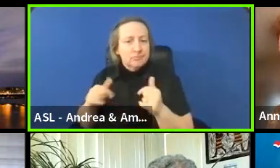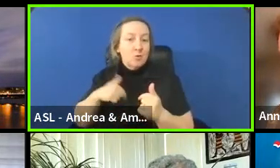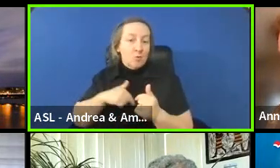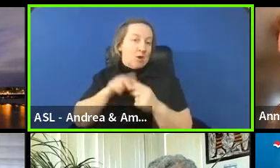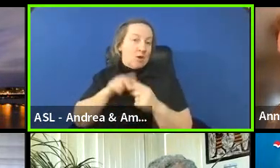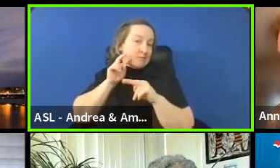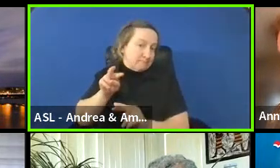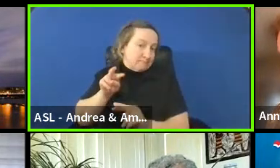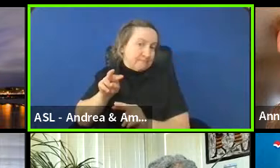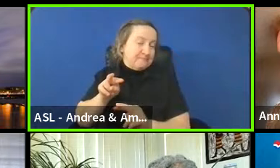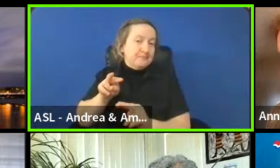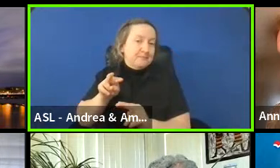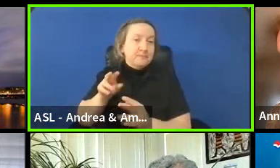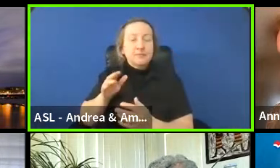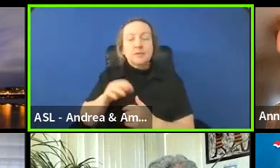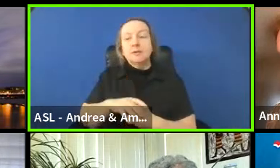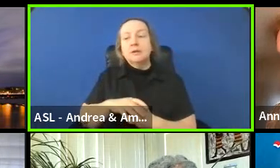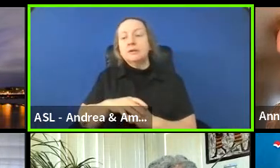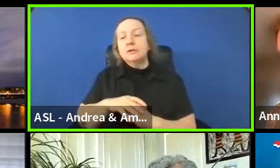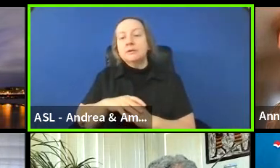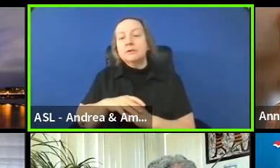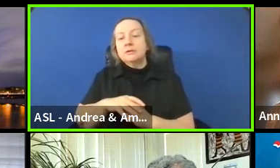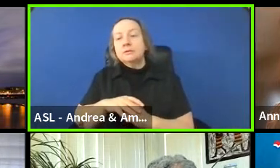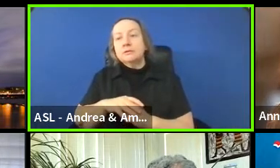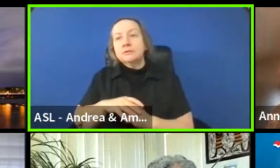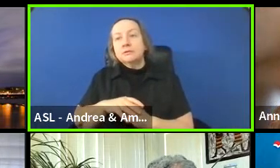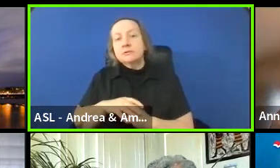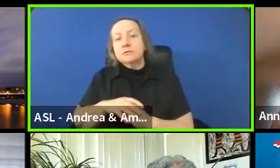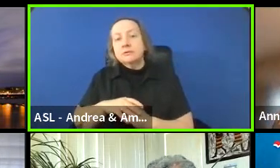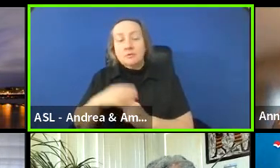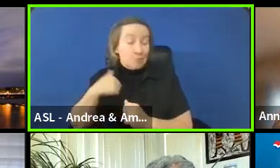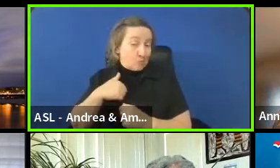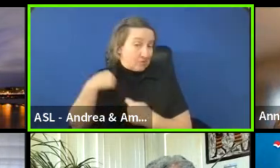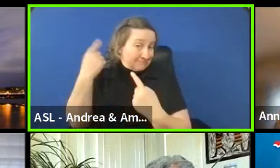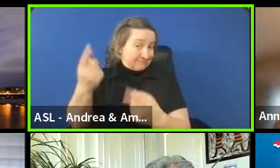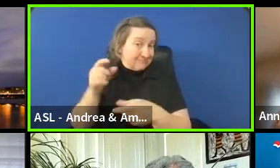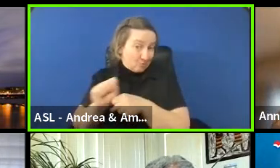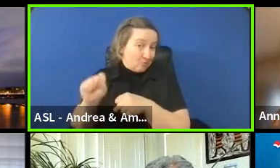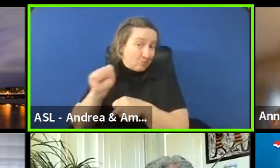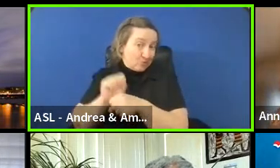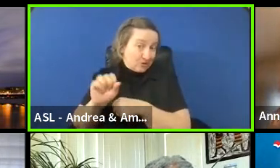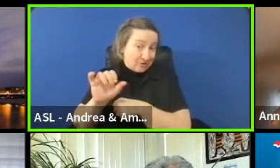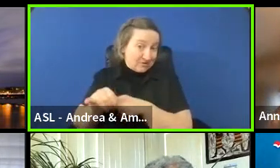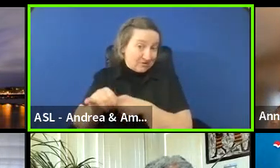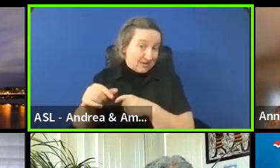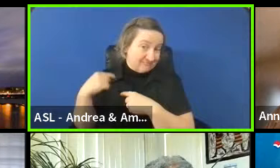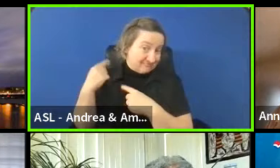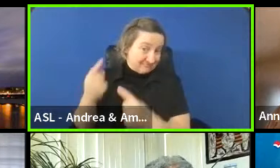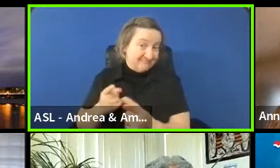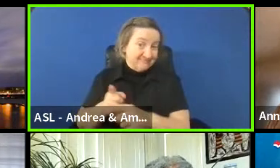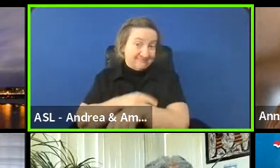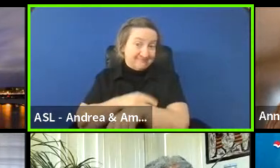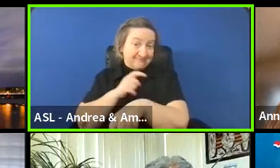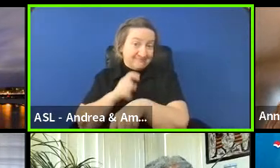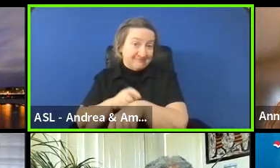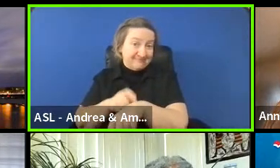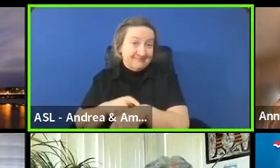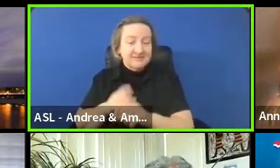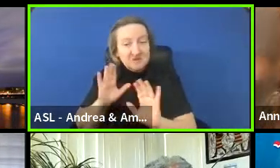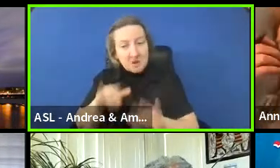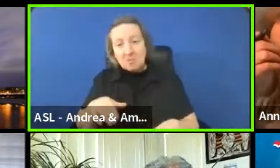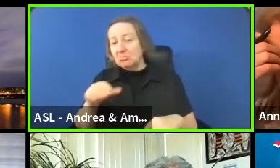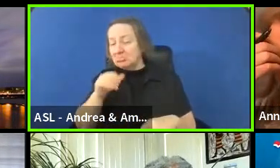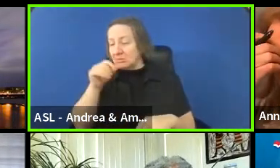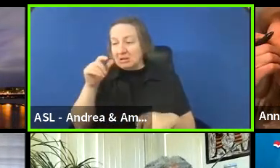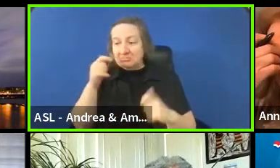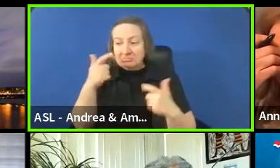to, and it's things that we have been working on throughout. So no big